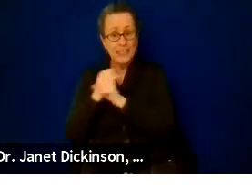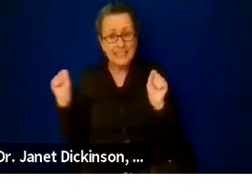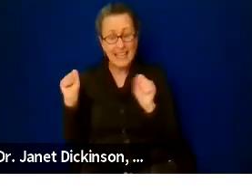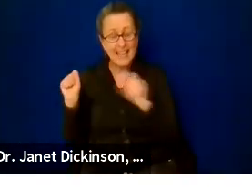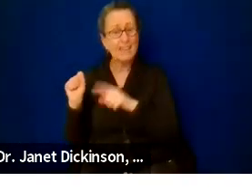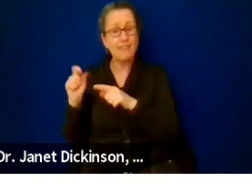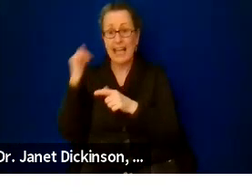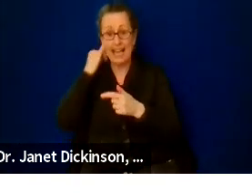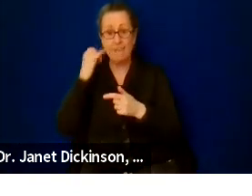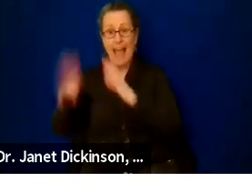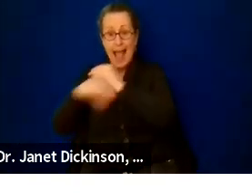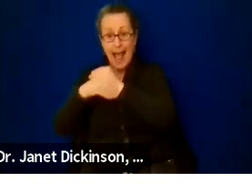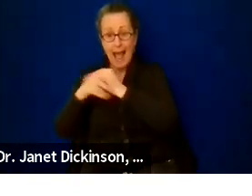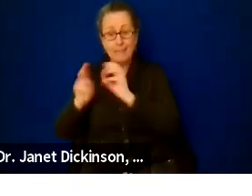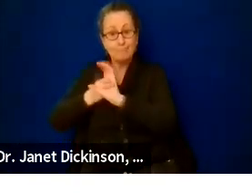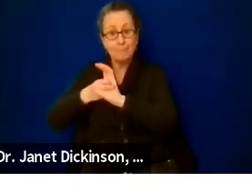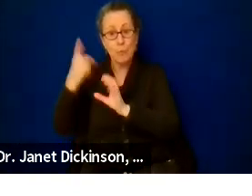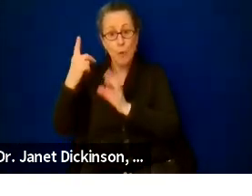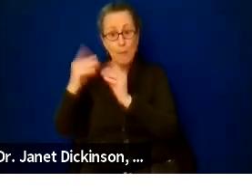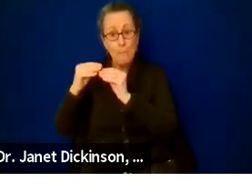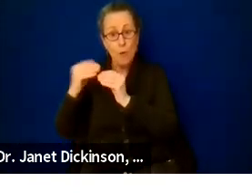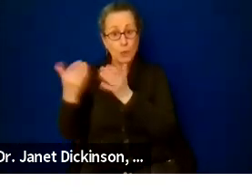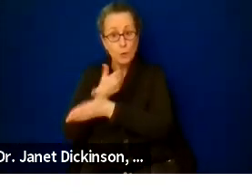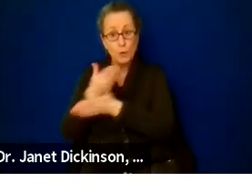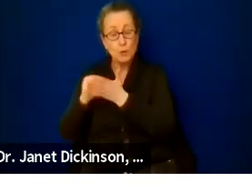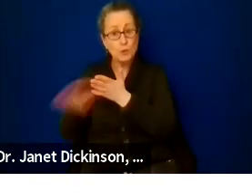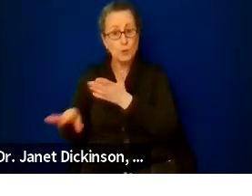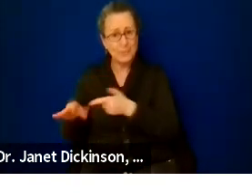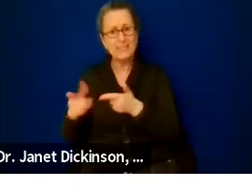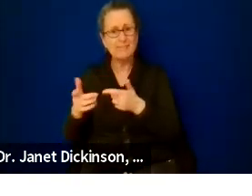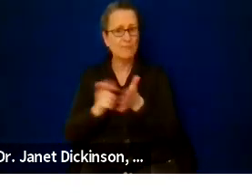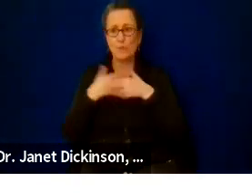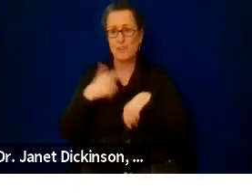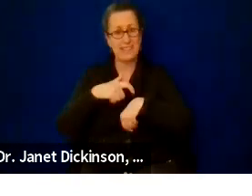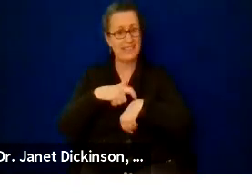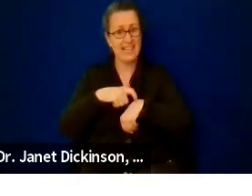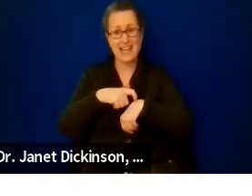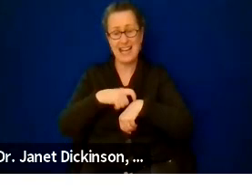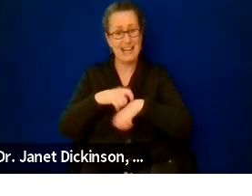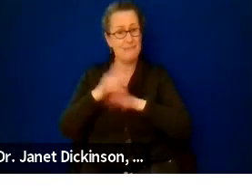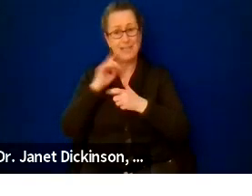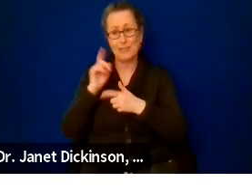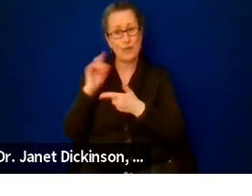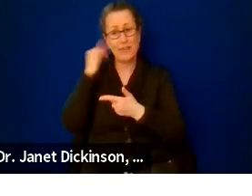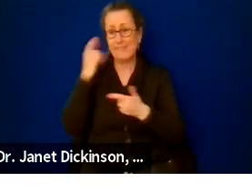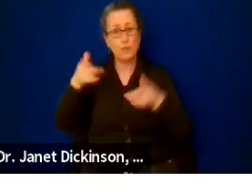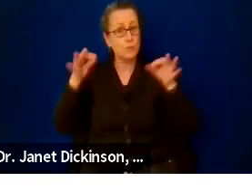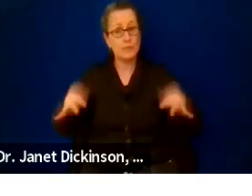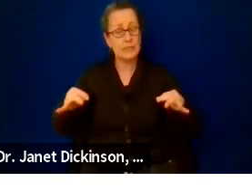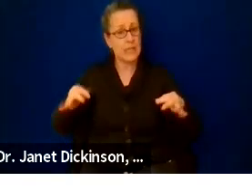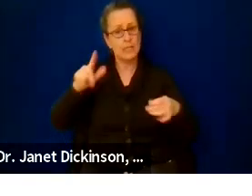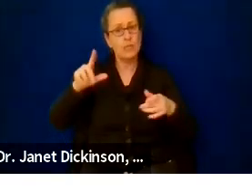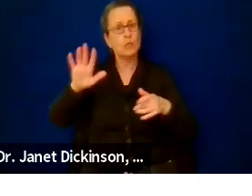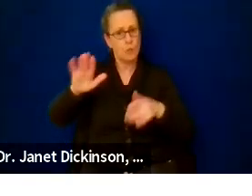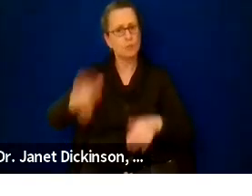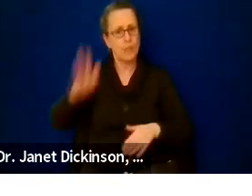decision is made to come back into in-person learning, that it's not something we can do just immediately. We do need some lead time for that.